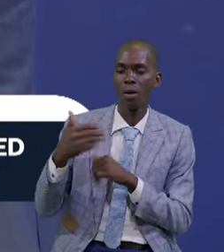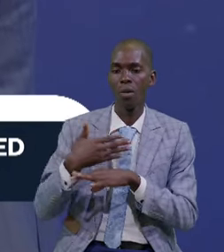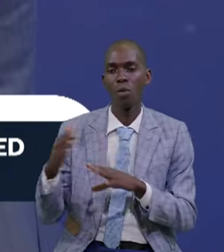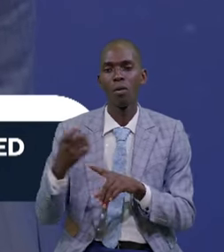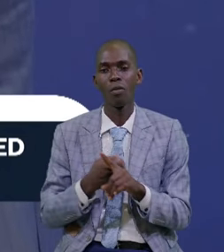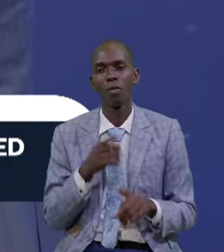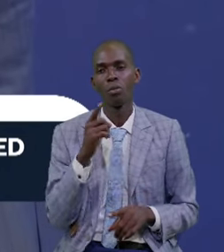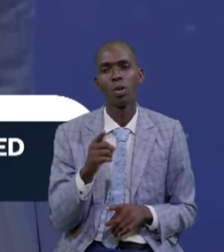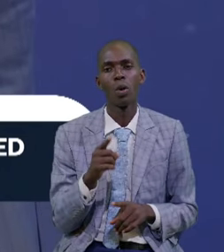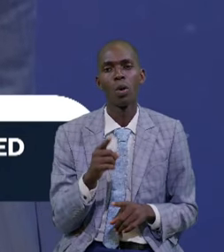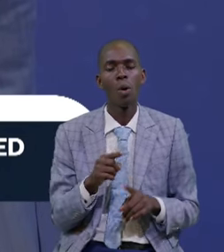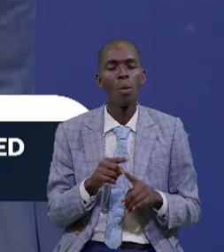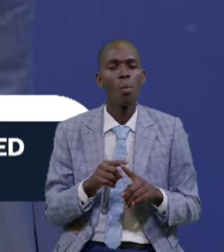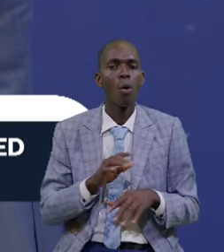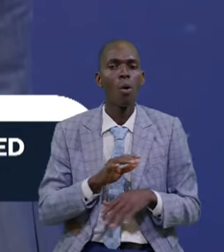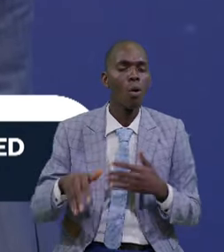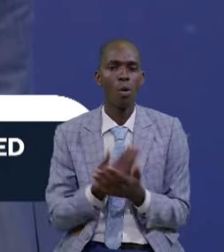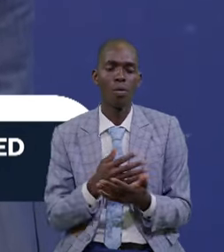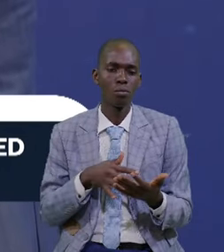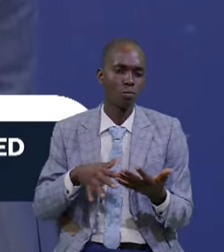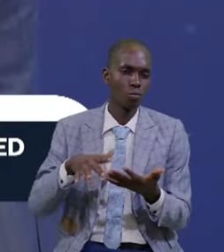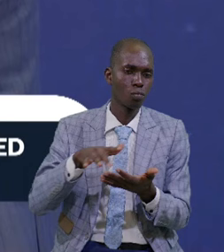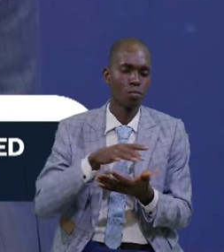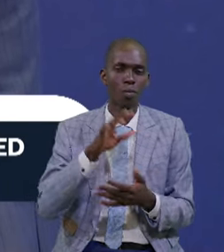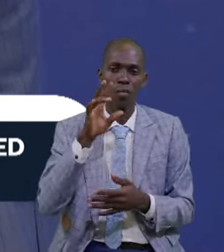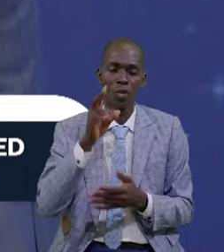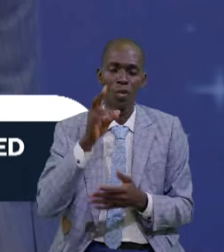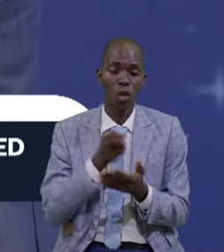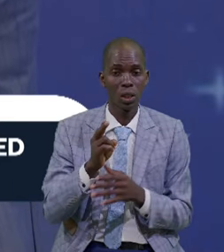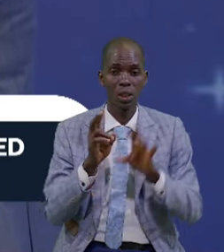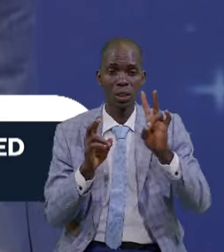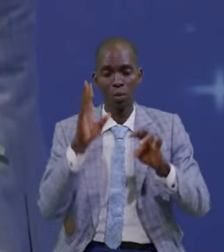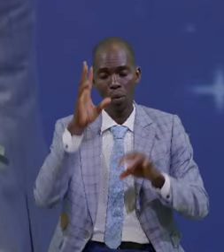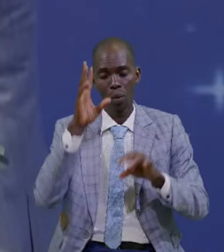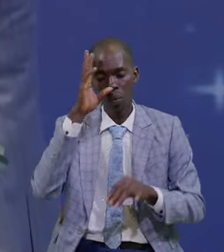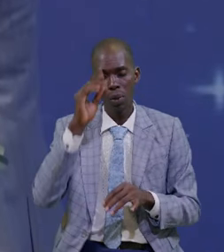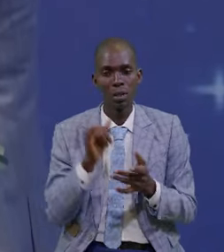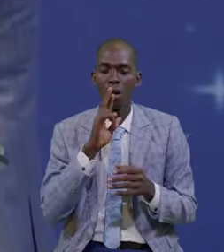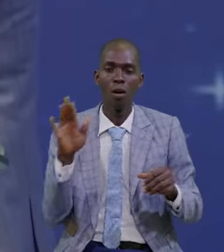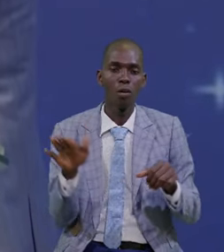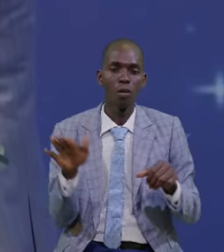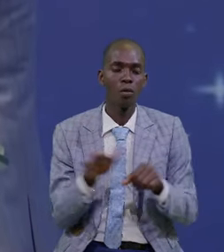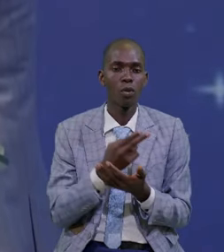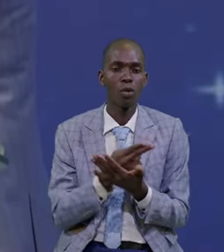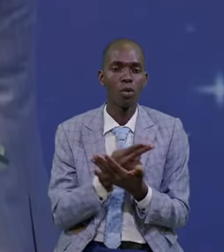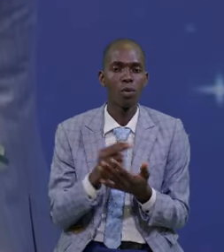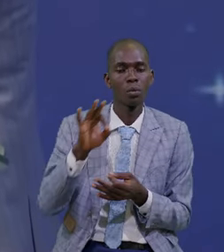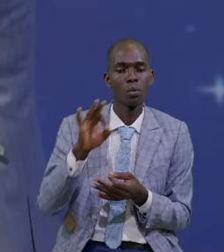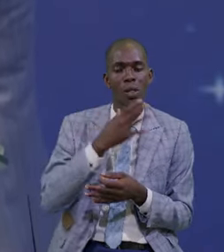and full of the Holy Ghost and wisdom, whom we may